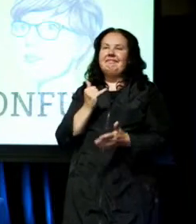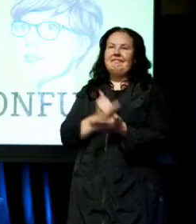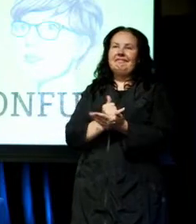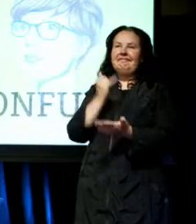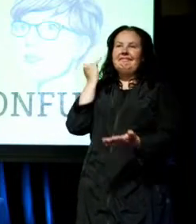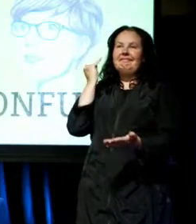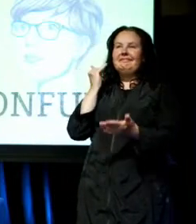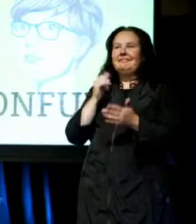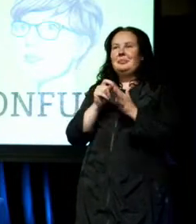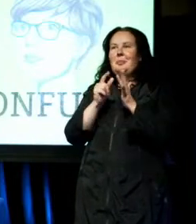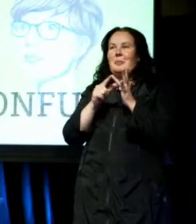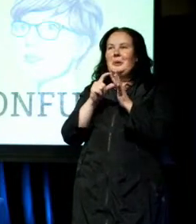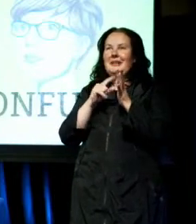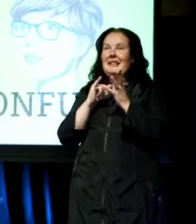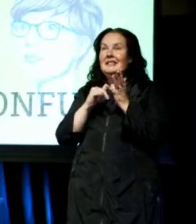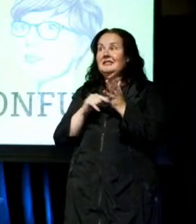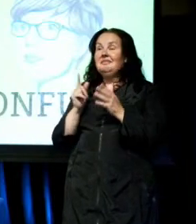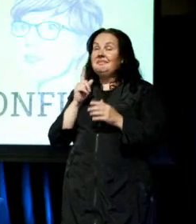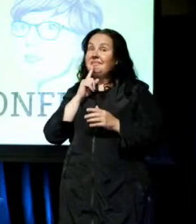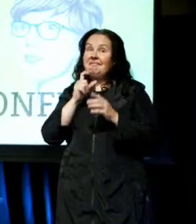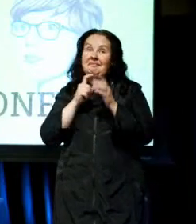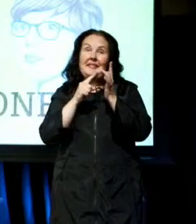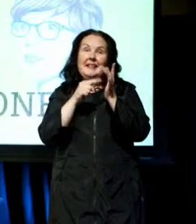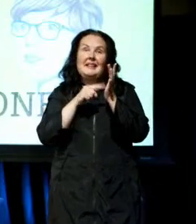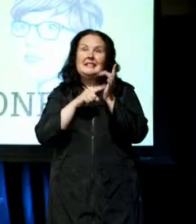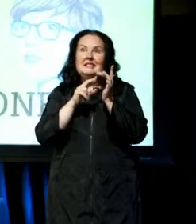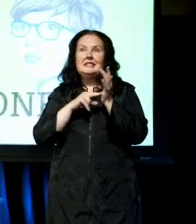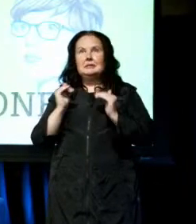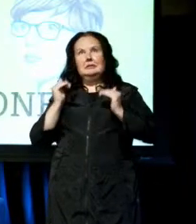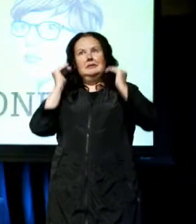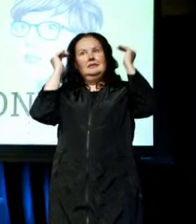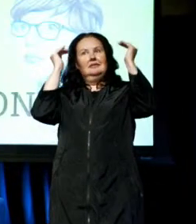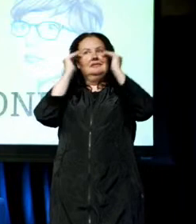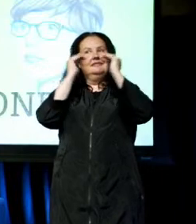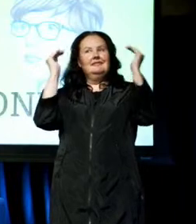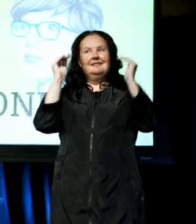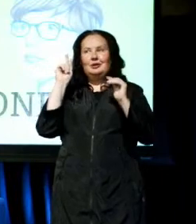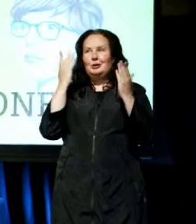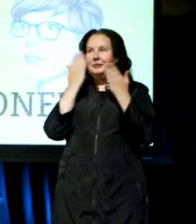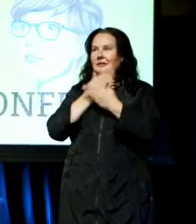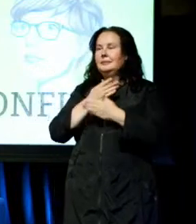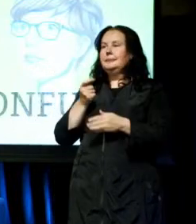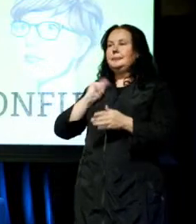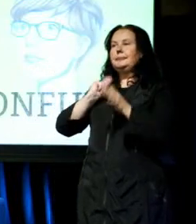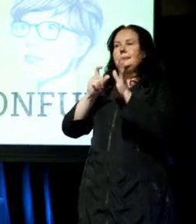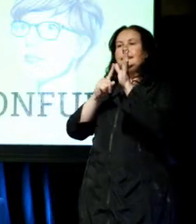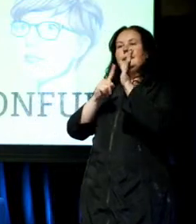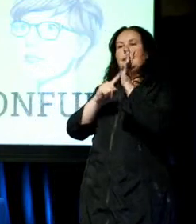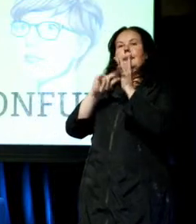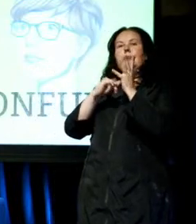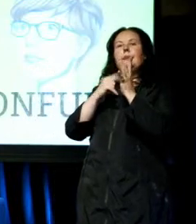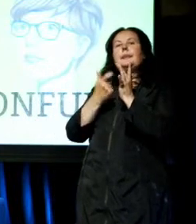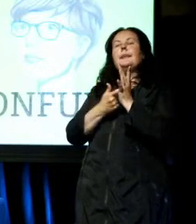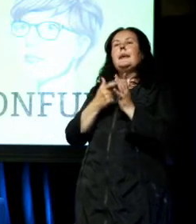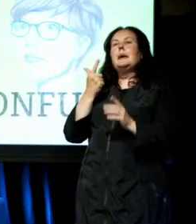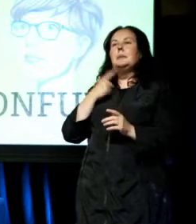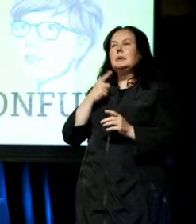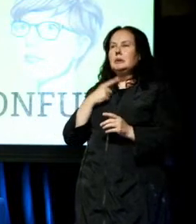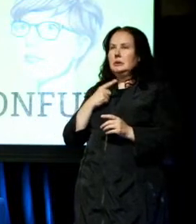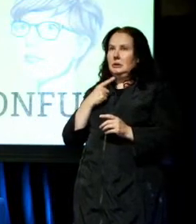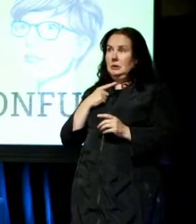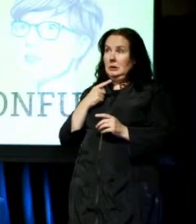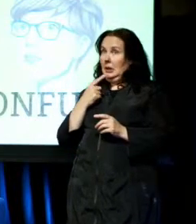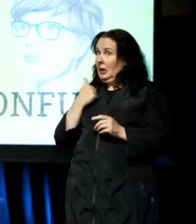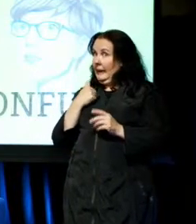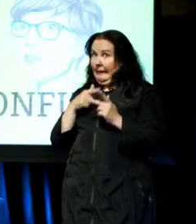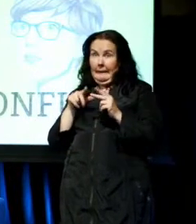We were like setting the bar high. It's good. Oh, sorry. Can I just because I'm so, the guild will kick me out